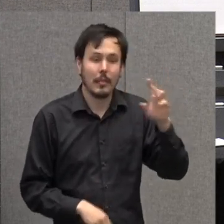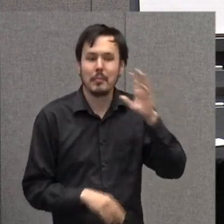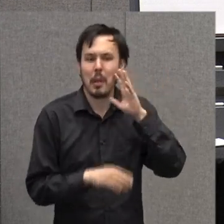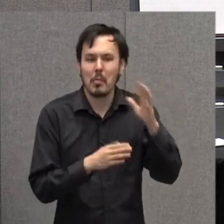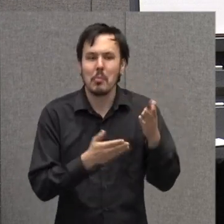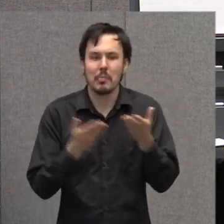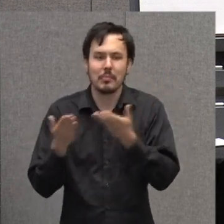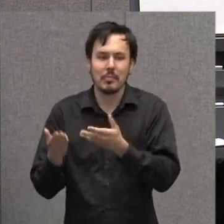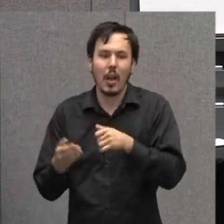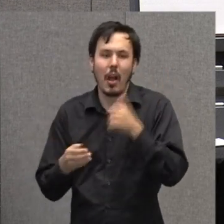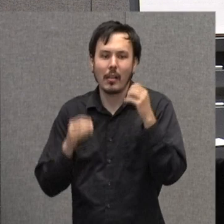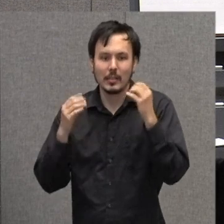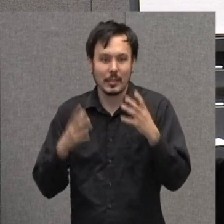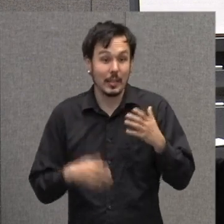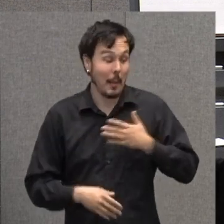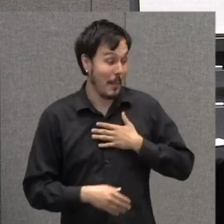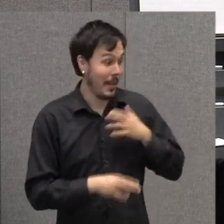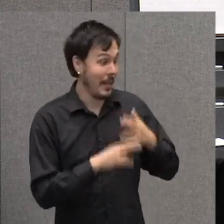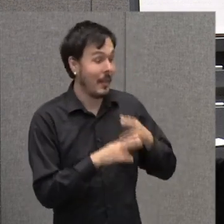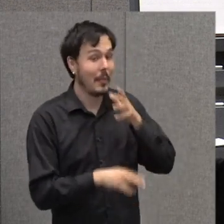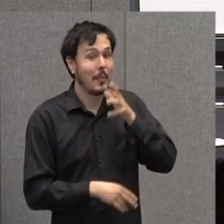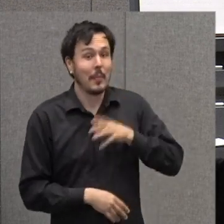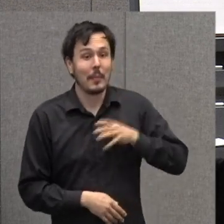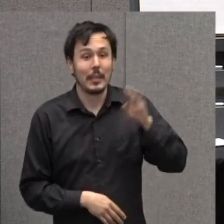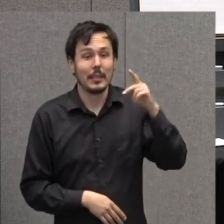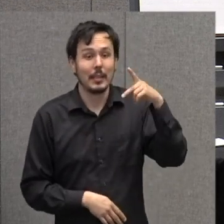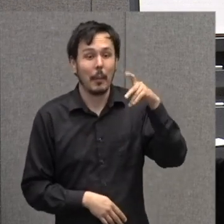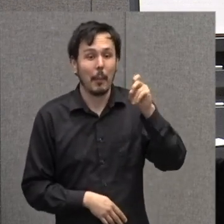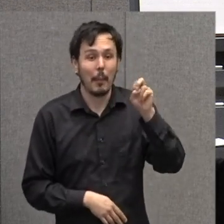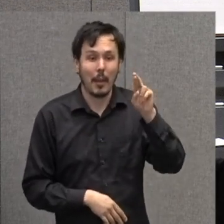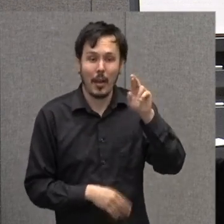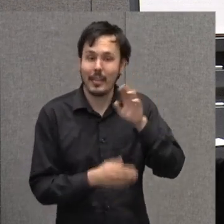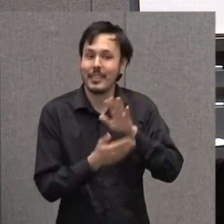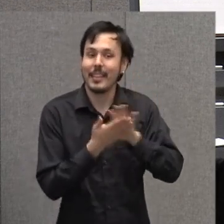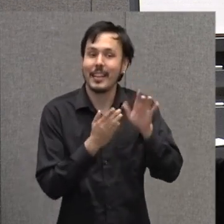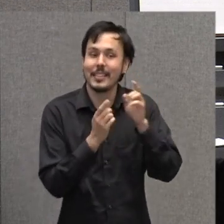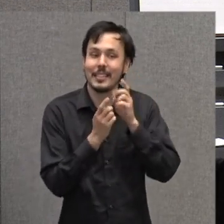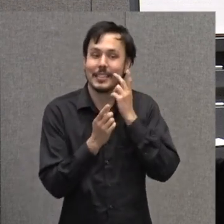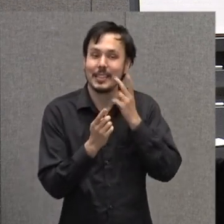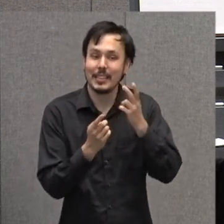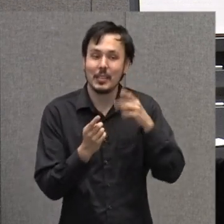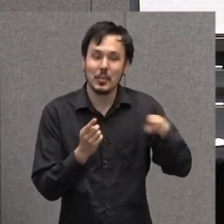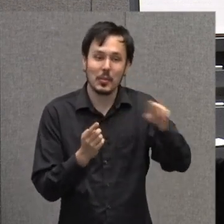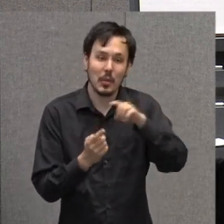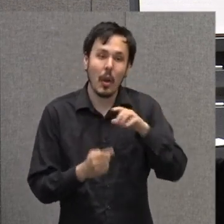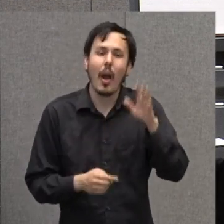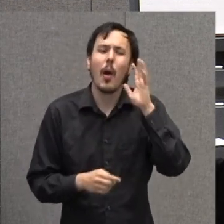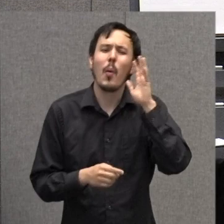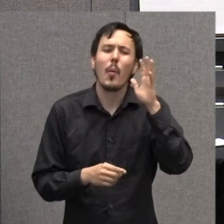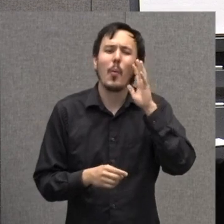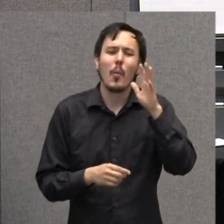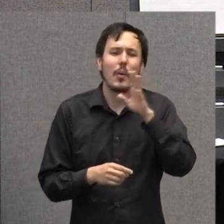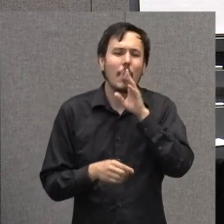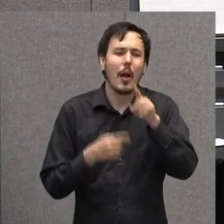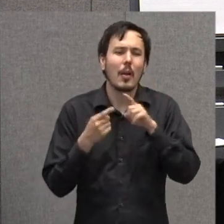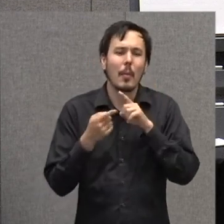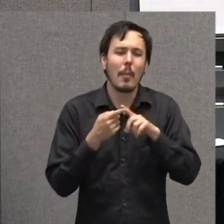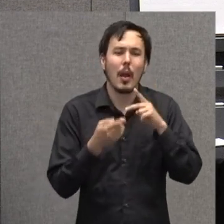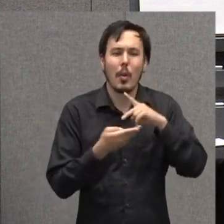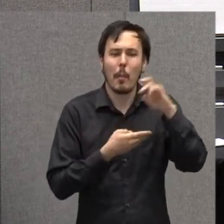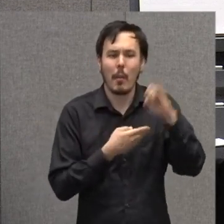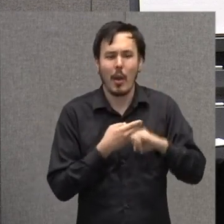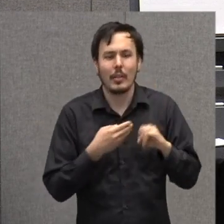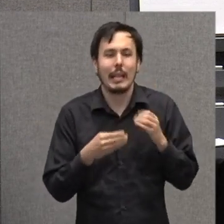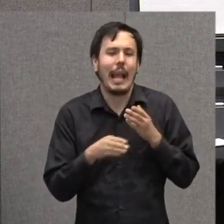now. Hi, I'm Miss Potter. Nice to see you. We are going to do a fun project today after we talk about a favorite artist of